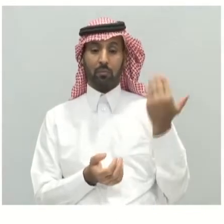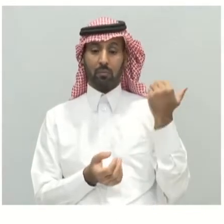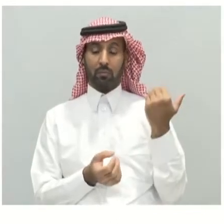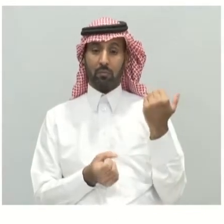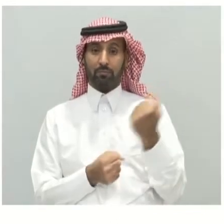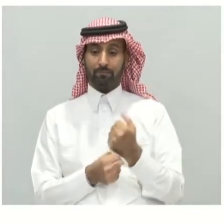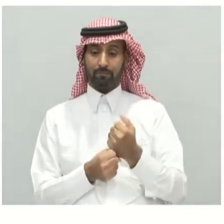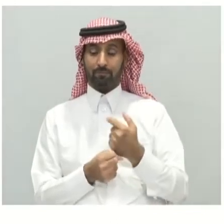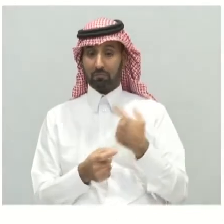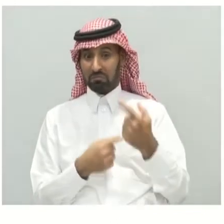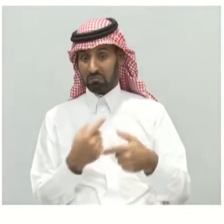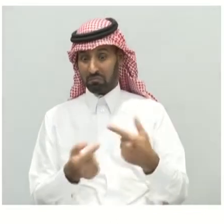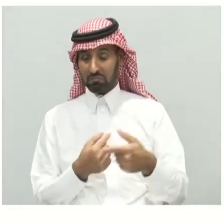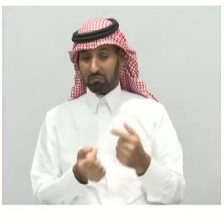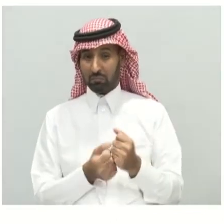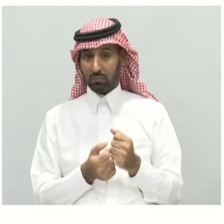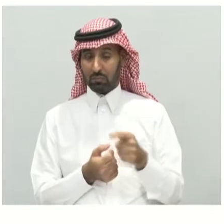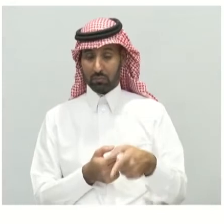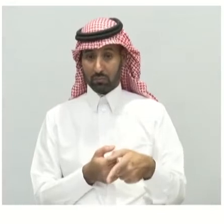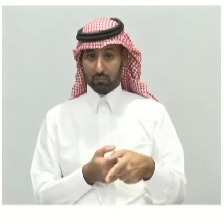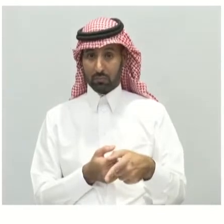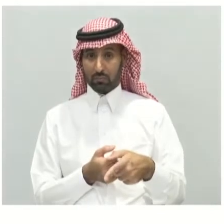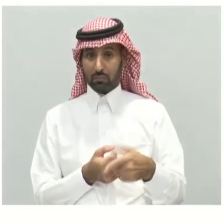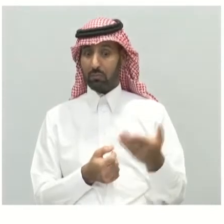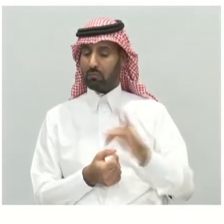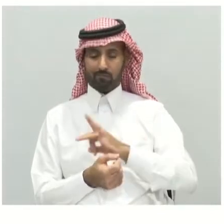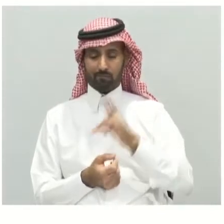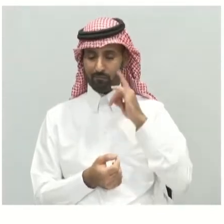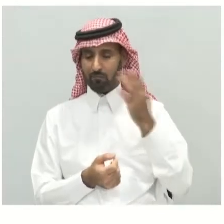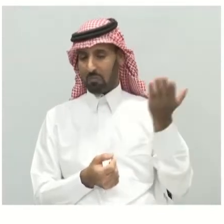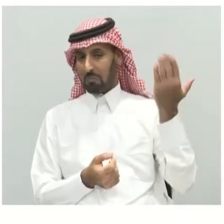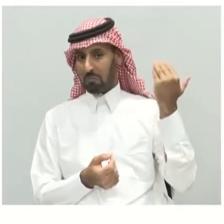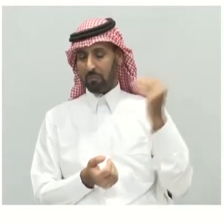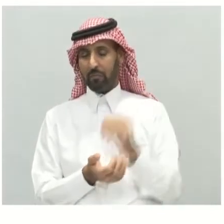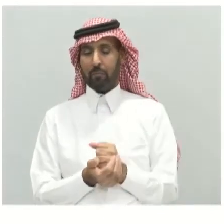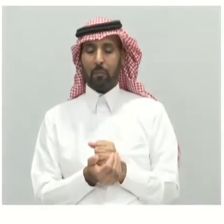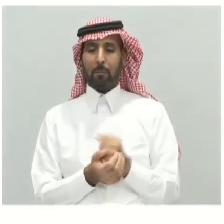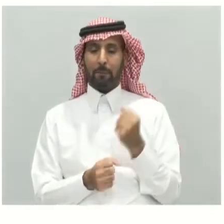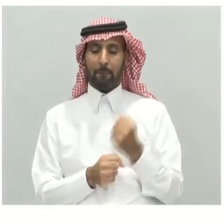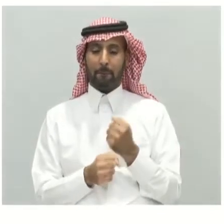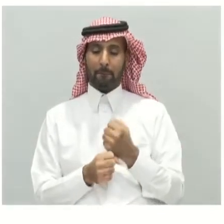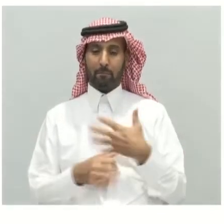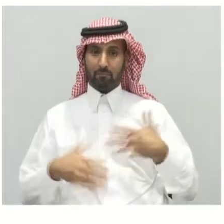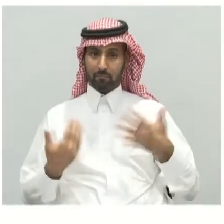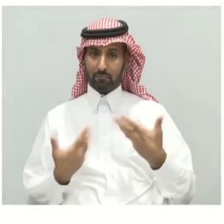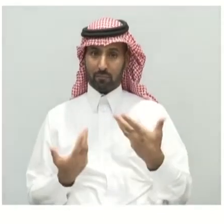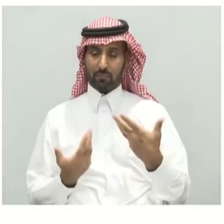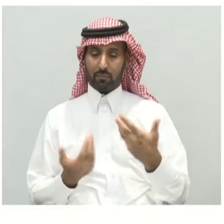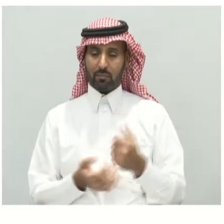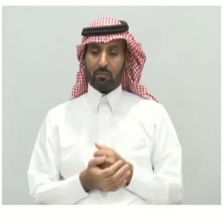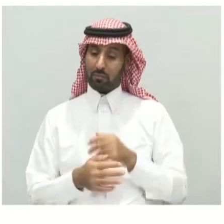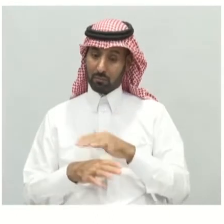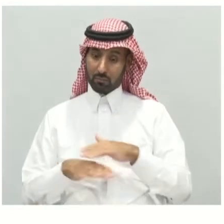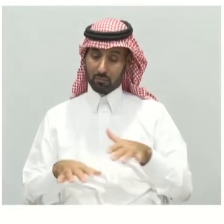lot. Do I still do it? Do I still now play outside in